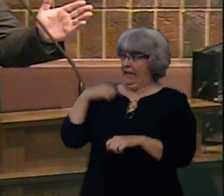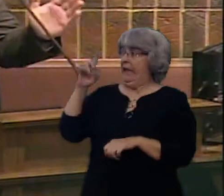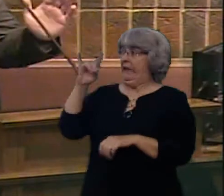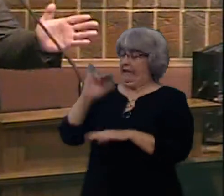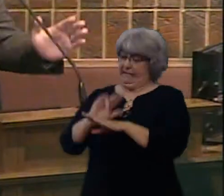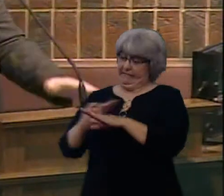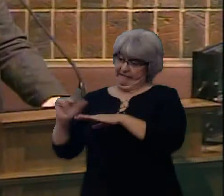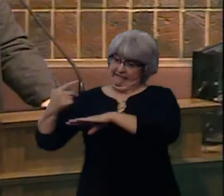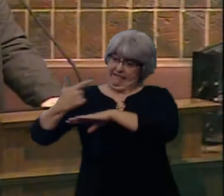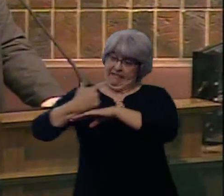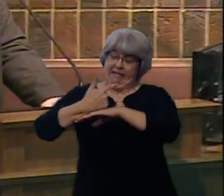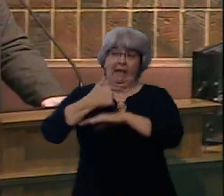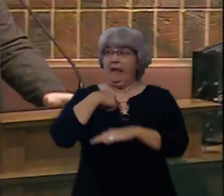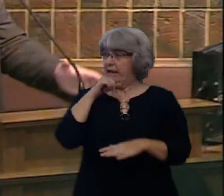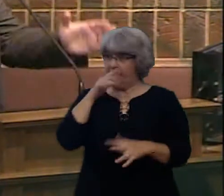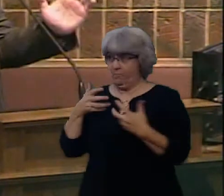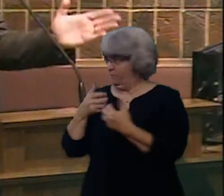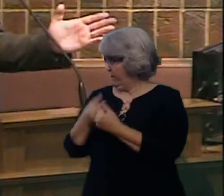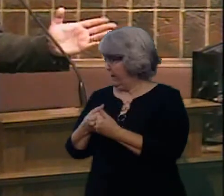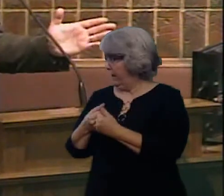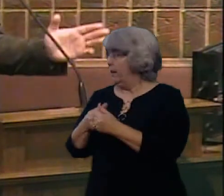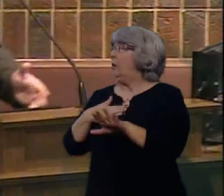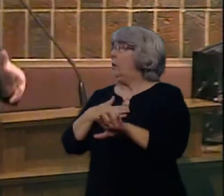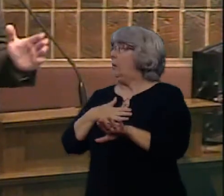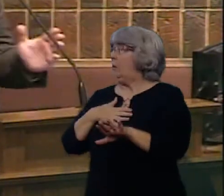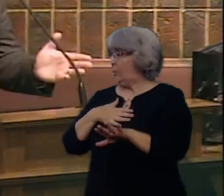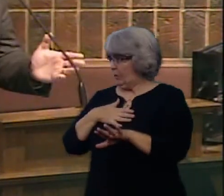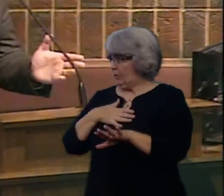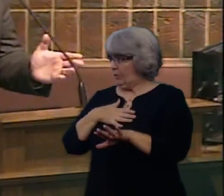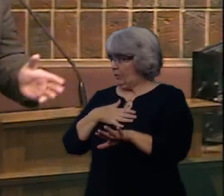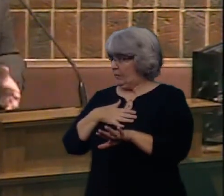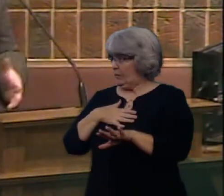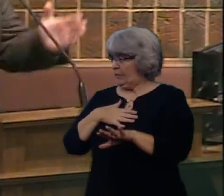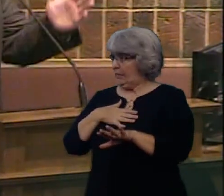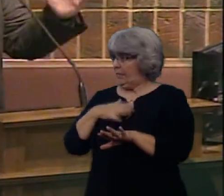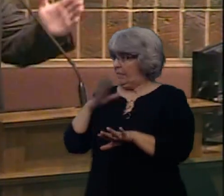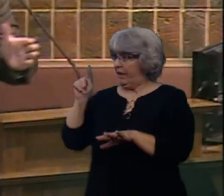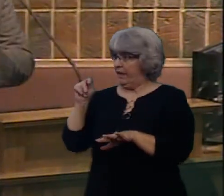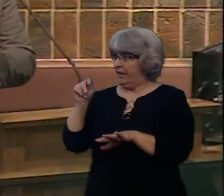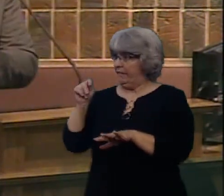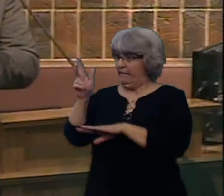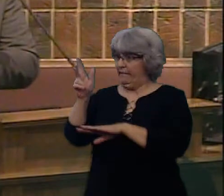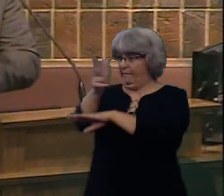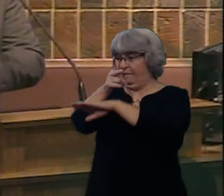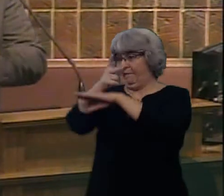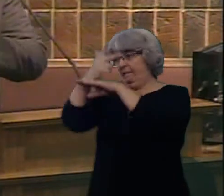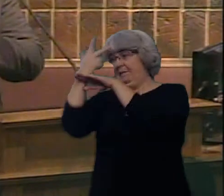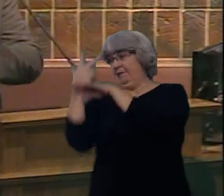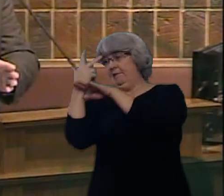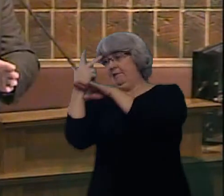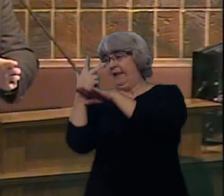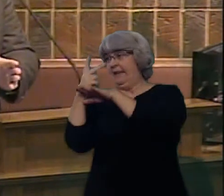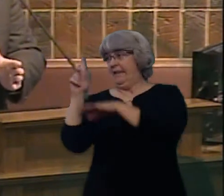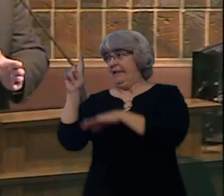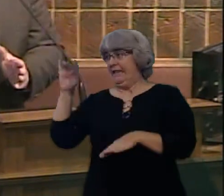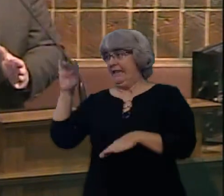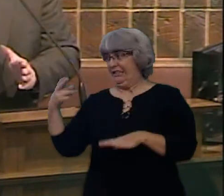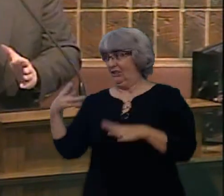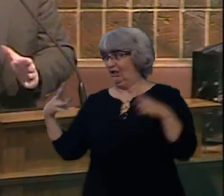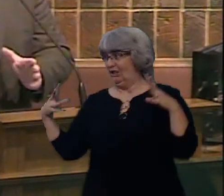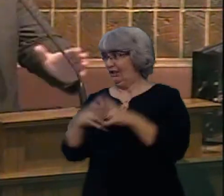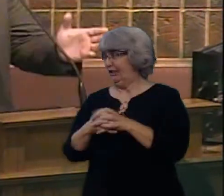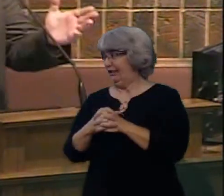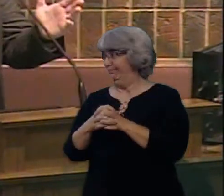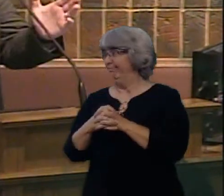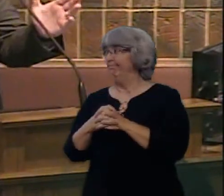from having a head-on collision, which is good, but I managed to get it into a ditch, which is not as good.